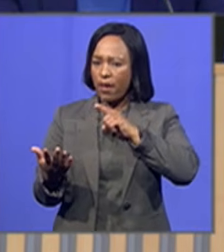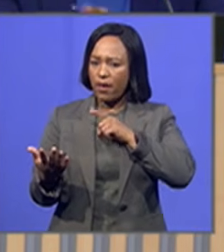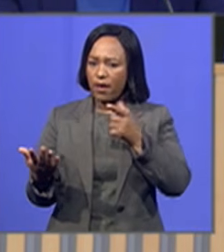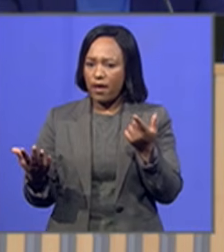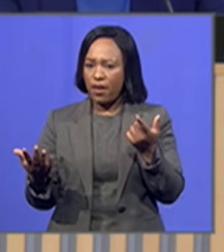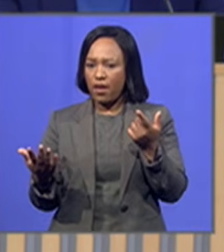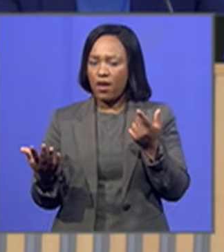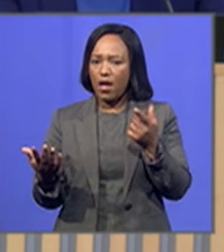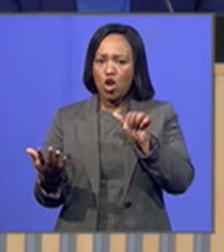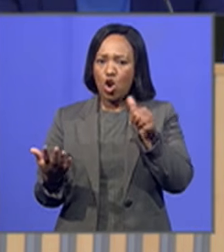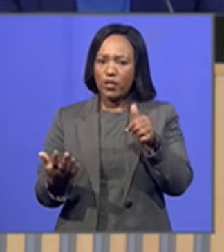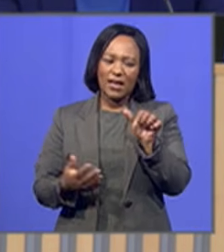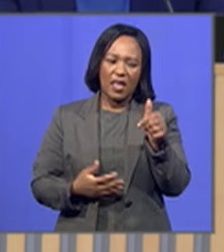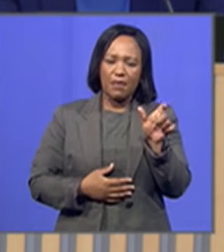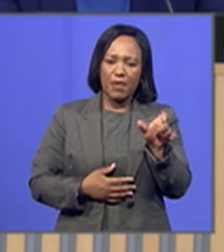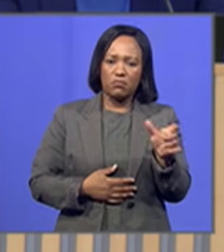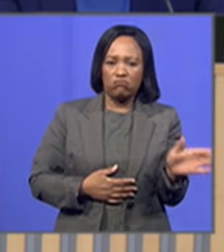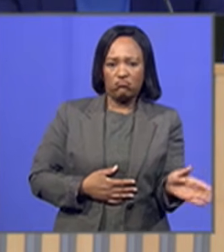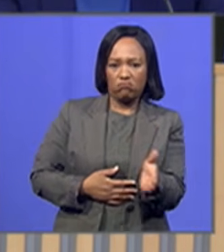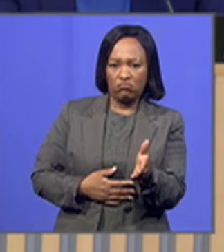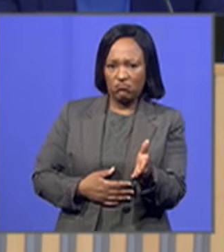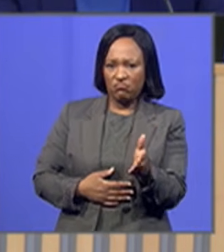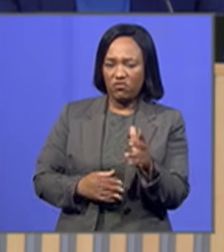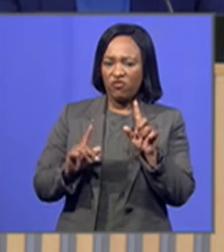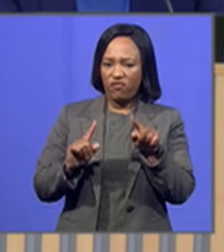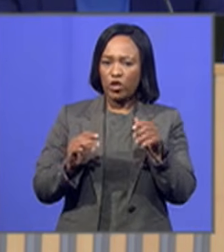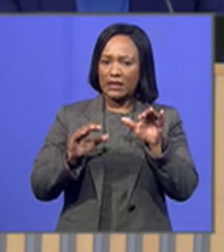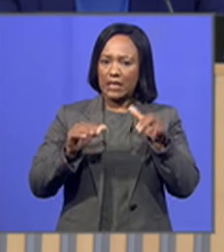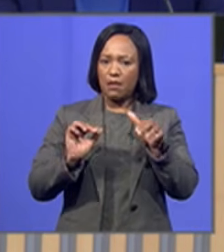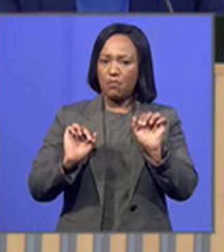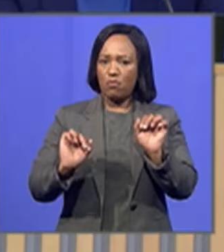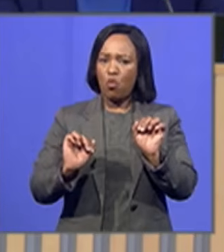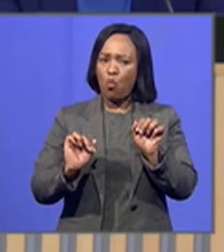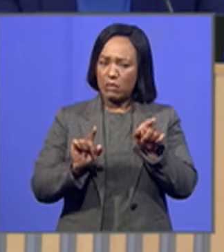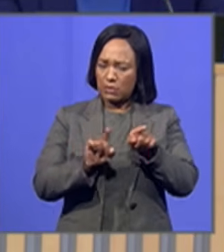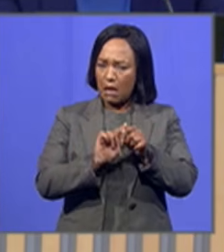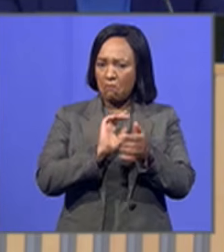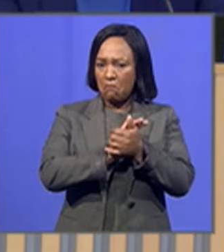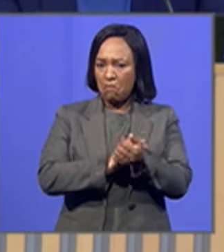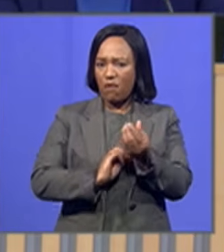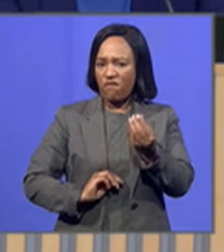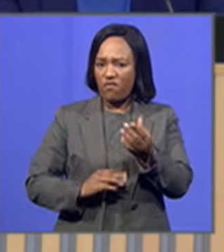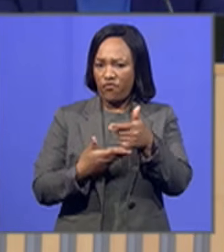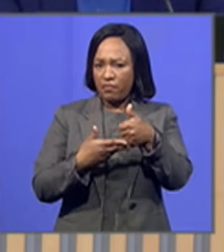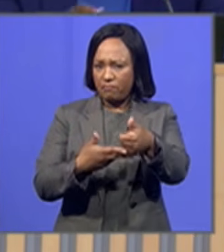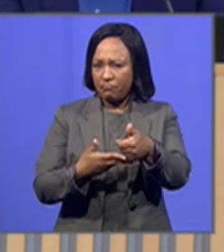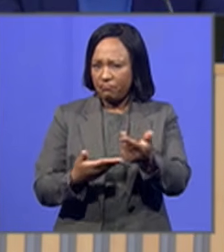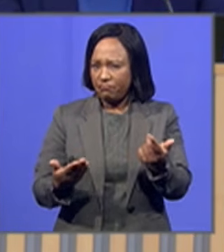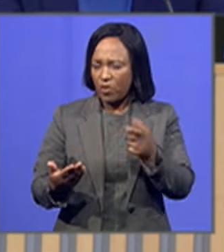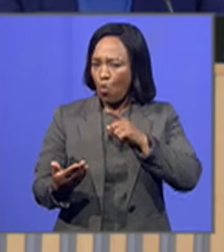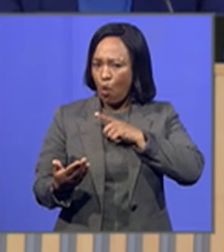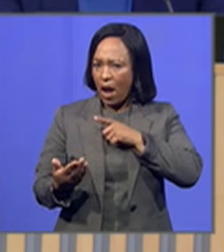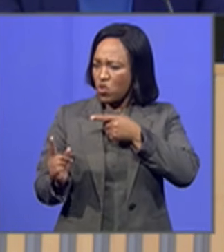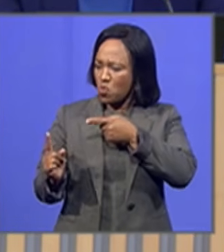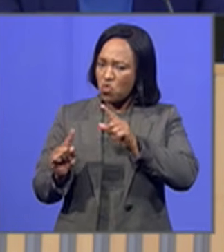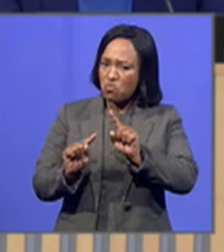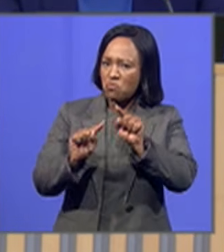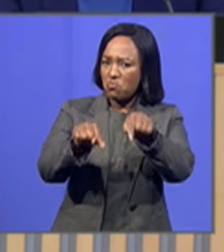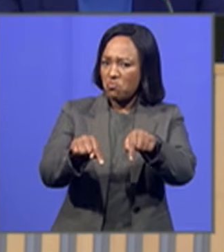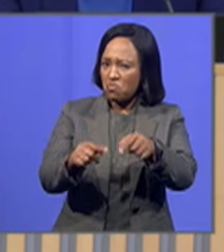not assign it to somebody in your team who was equally capable of assisting? Why did it have to be